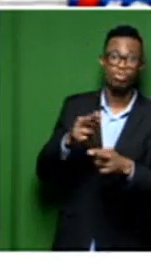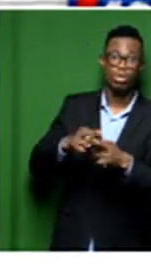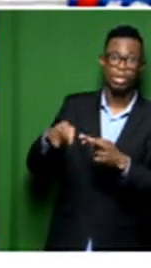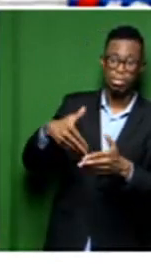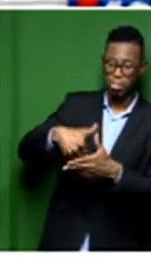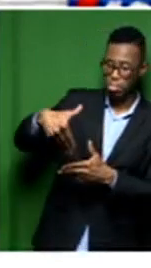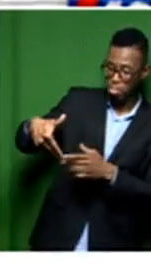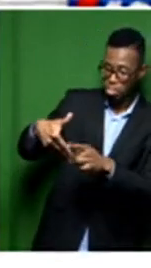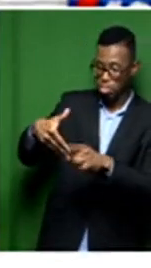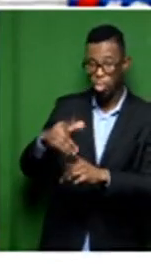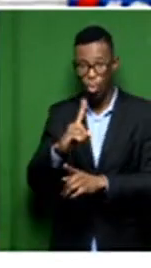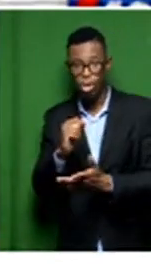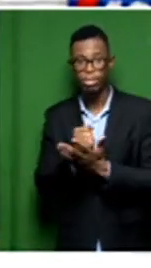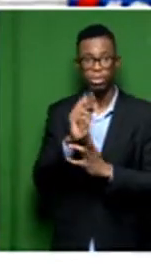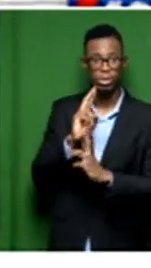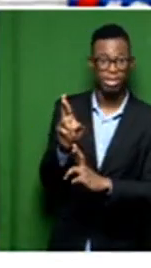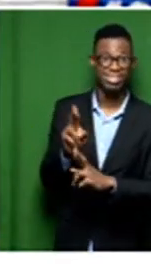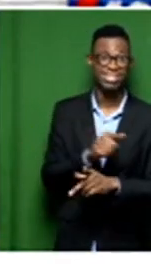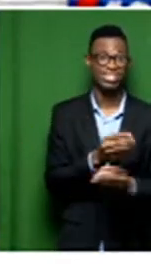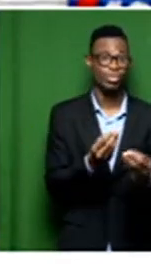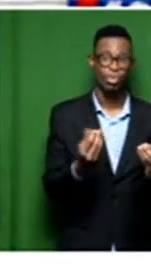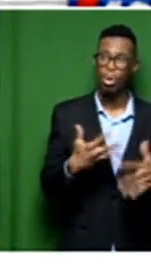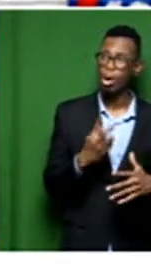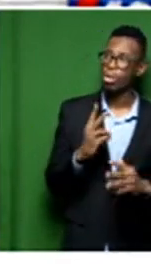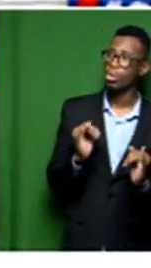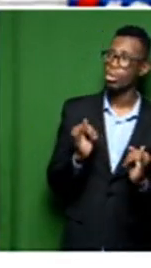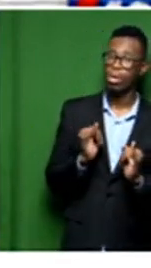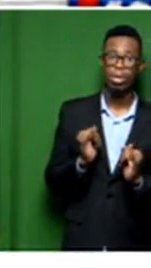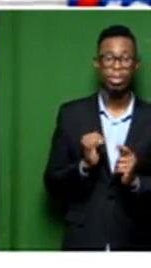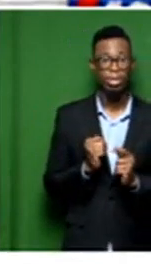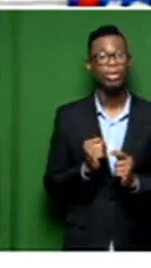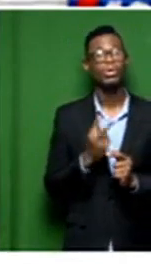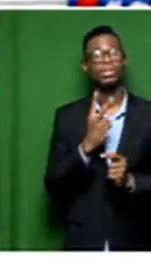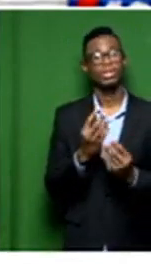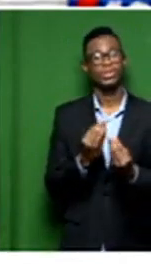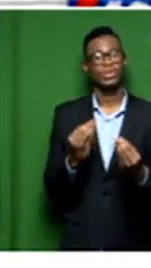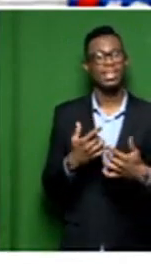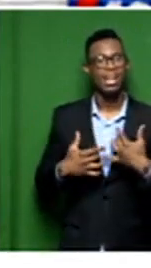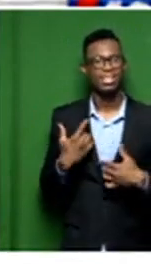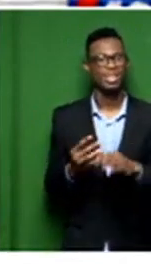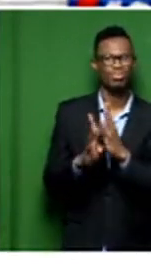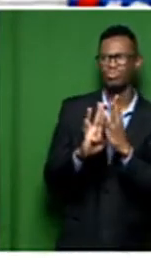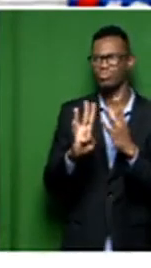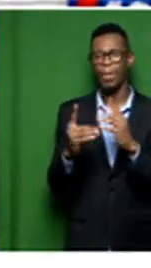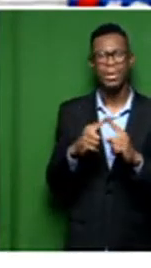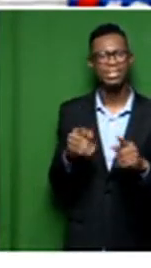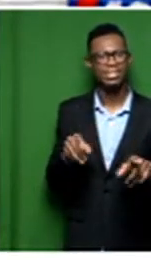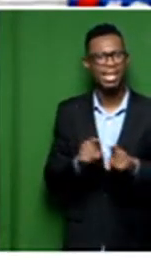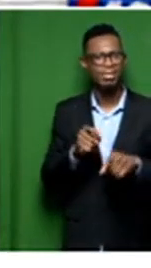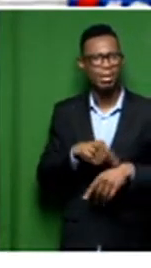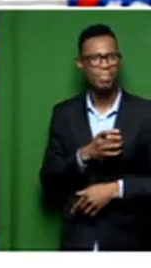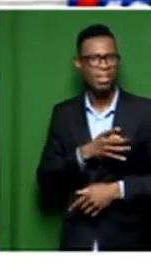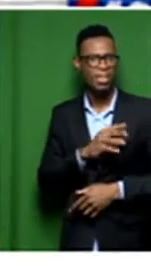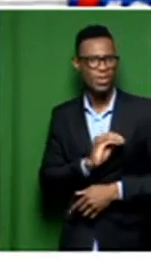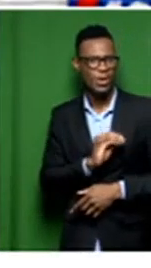this very seriously. We see that in this exercise, children kind of tend to queue up quite excited but nervous. They go through the